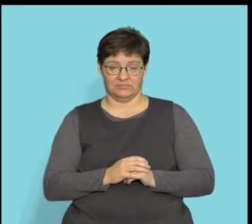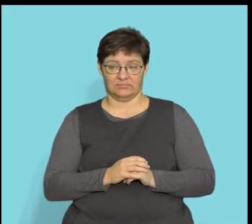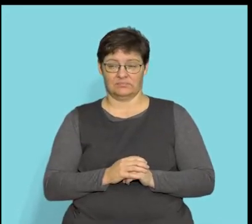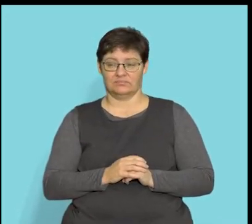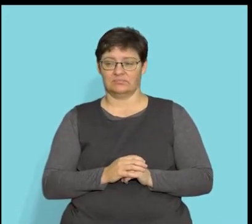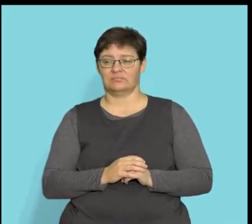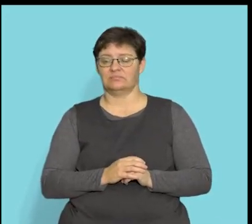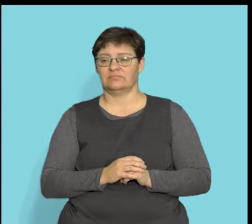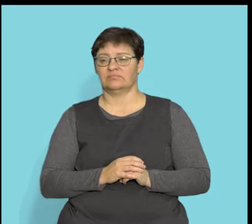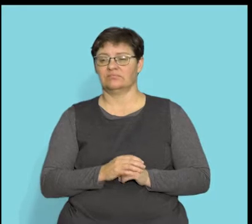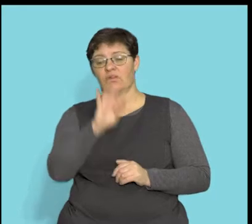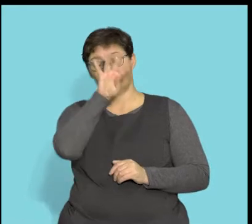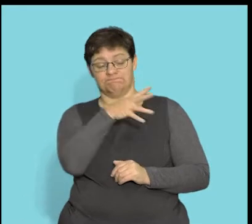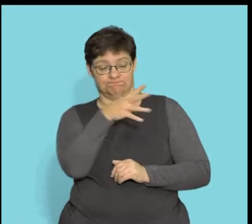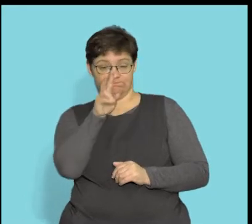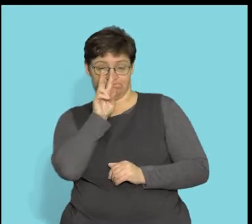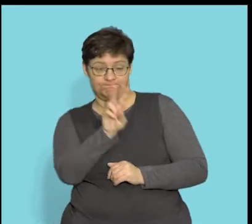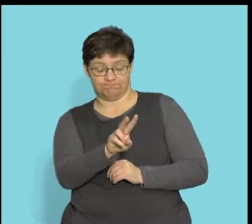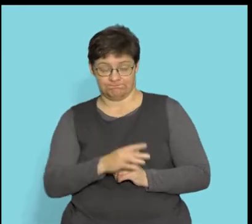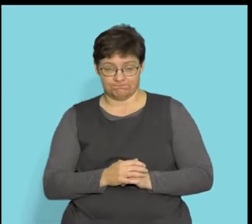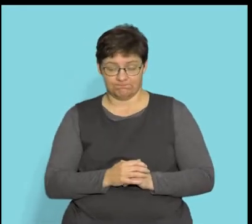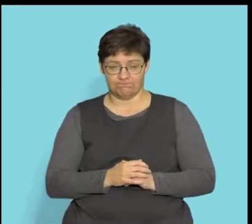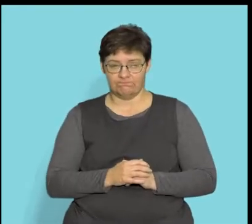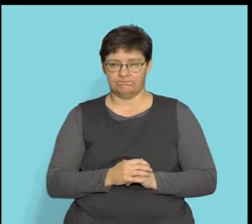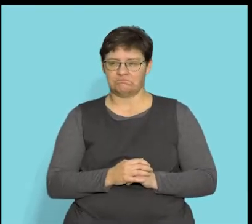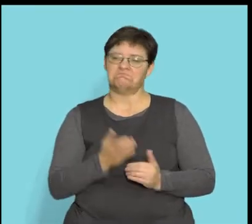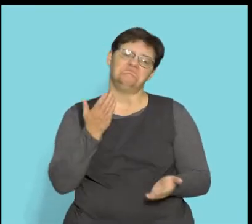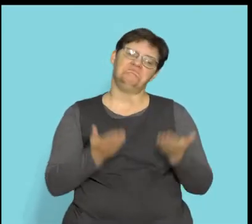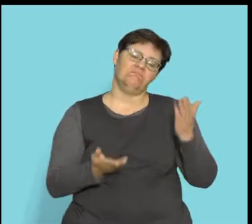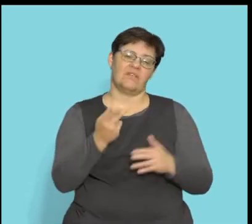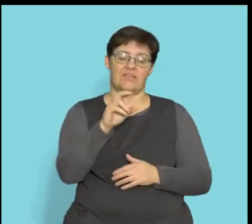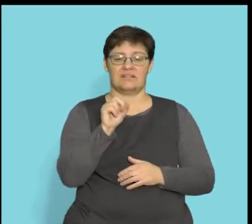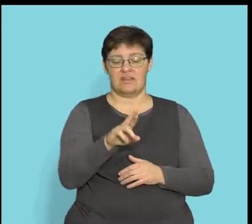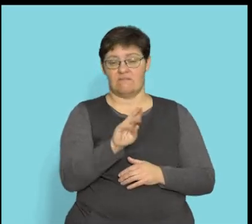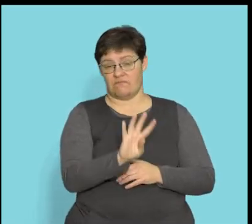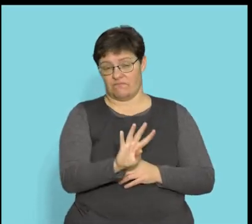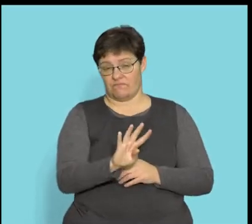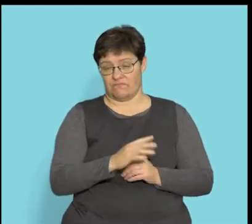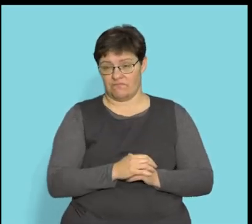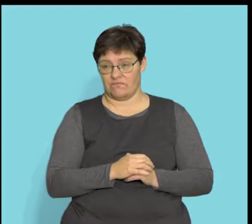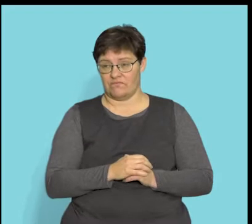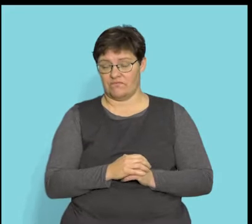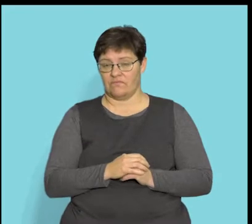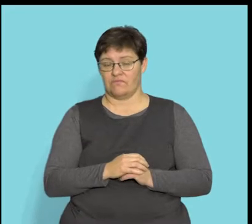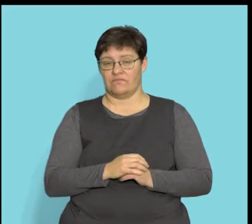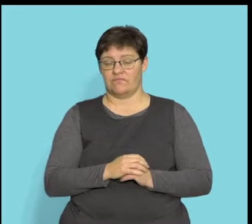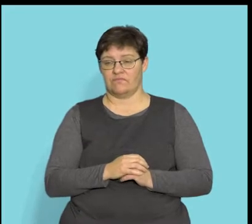y. Let's look at our table. So if I said that my scale factor is 4,